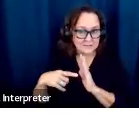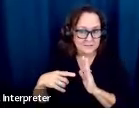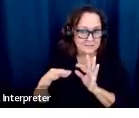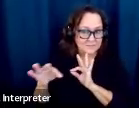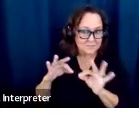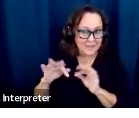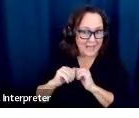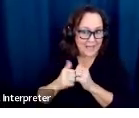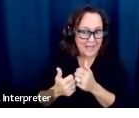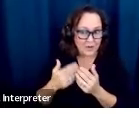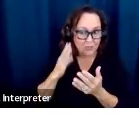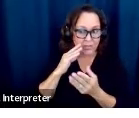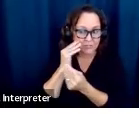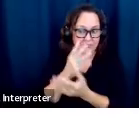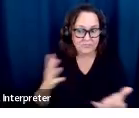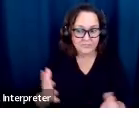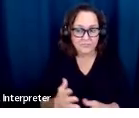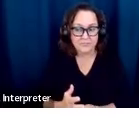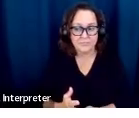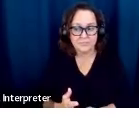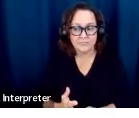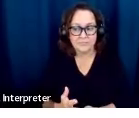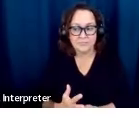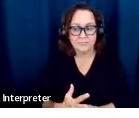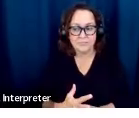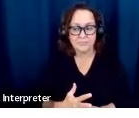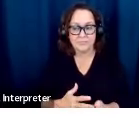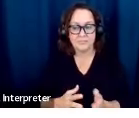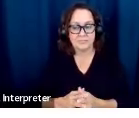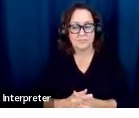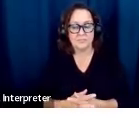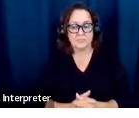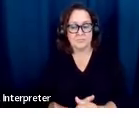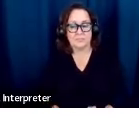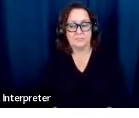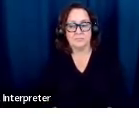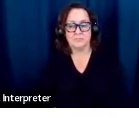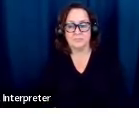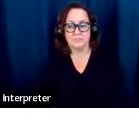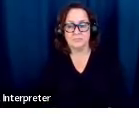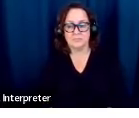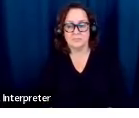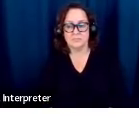that information will be communicated with participants if that decision has been made at this time.